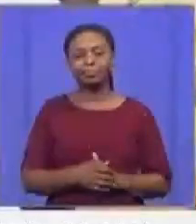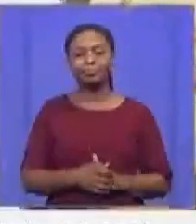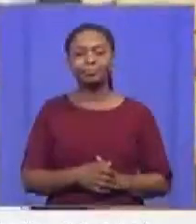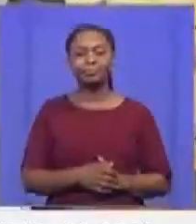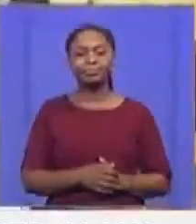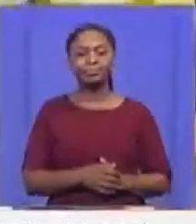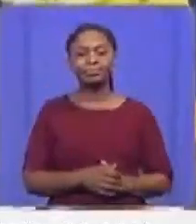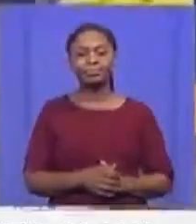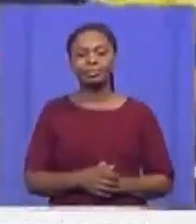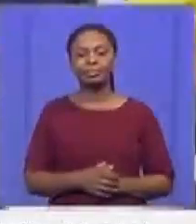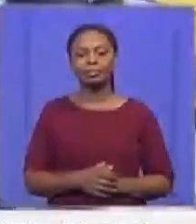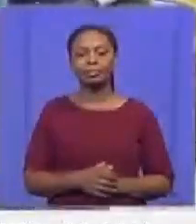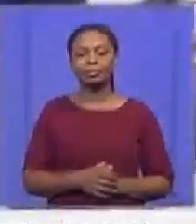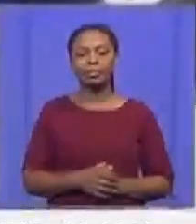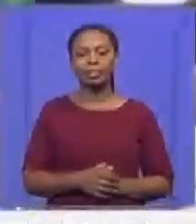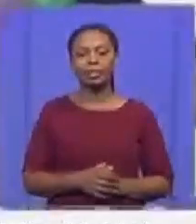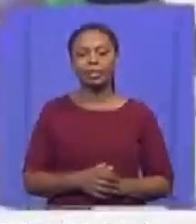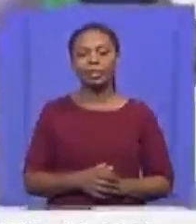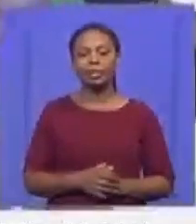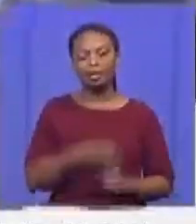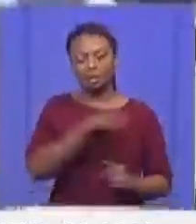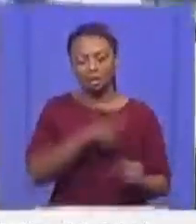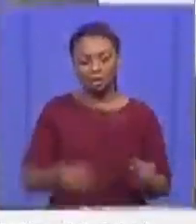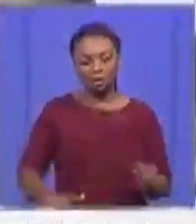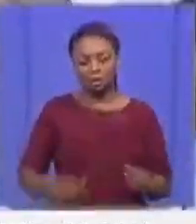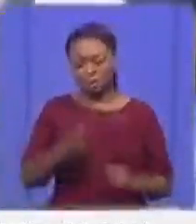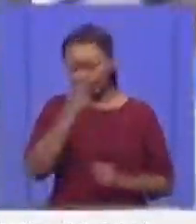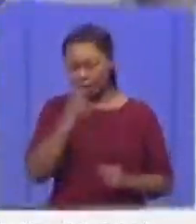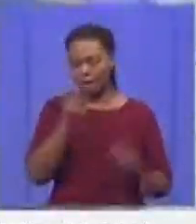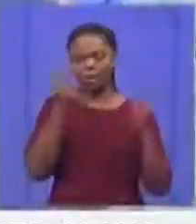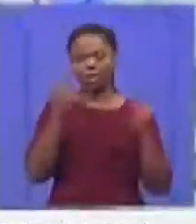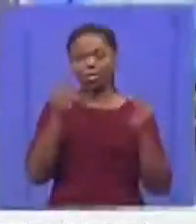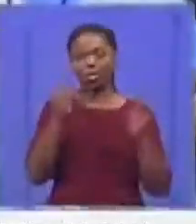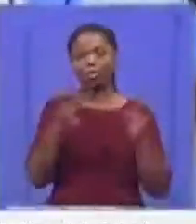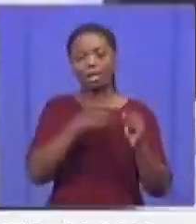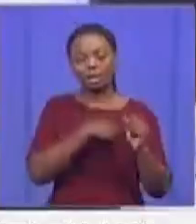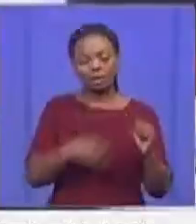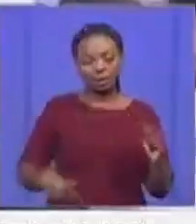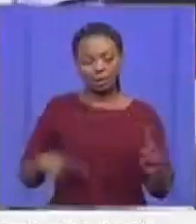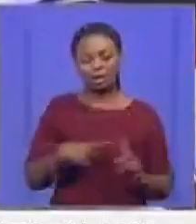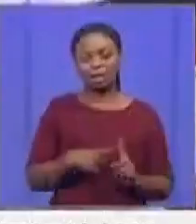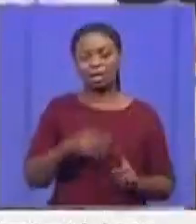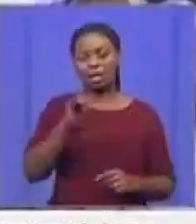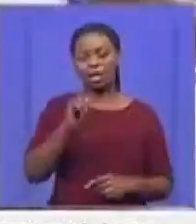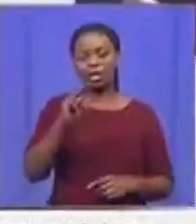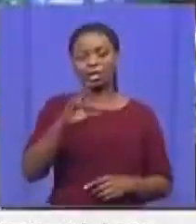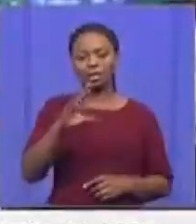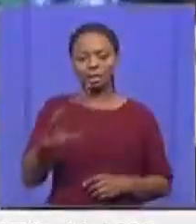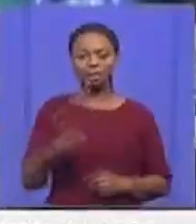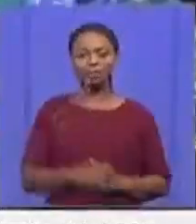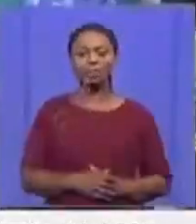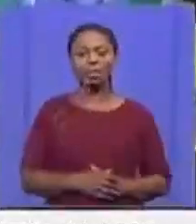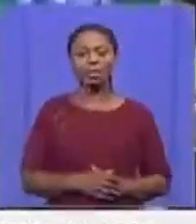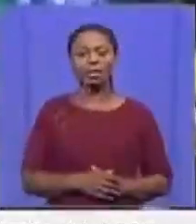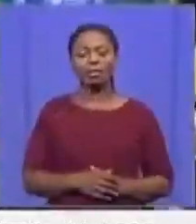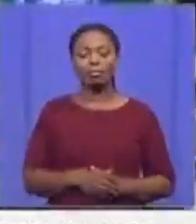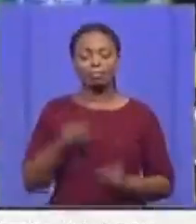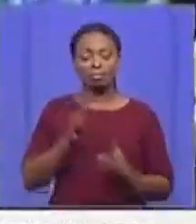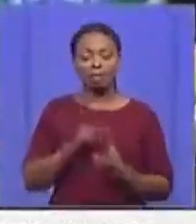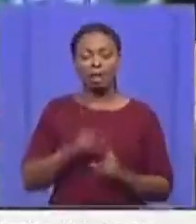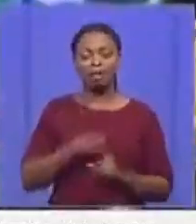Cyril Ramaphosa as the new president of the African National Congress. Letsholo la gagwe la go